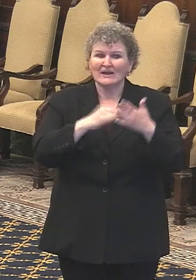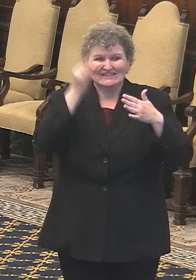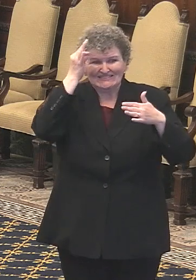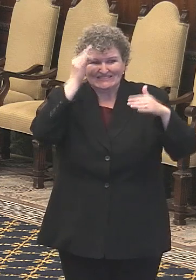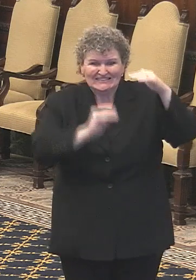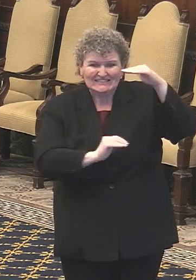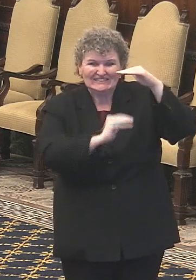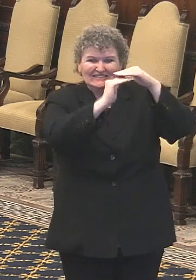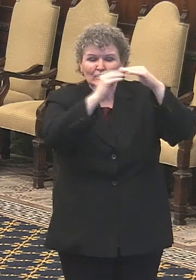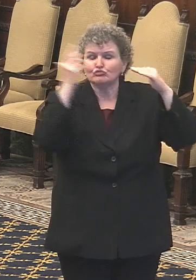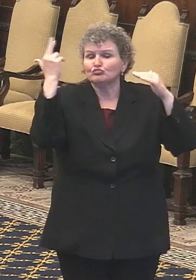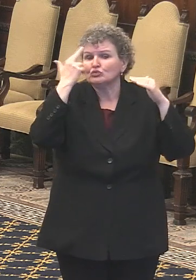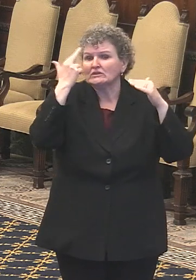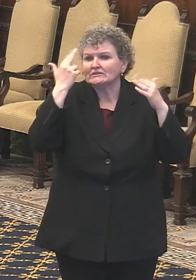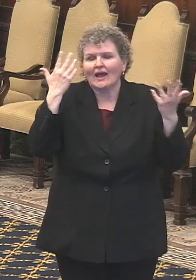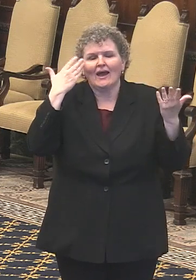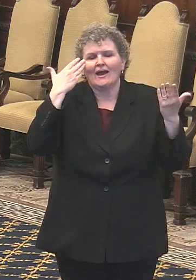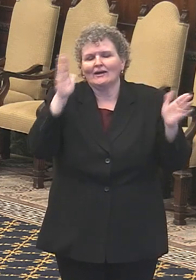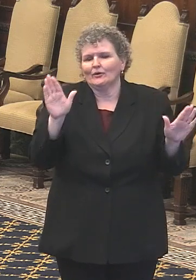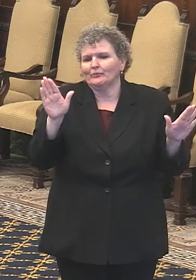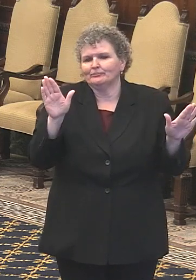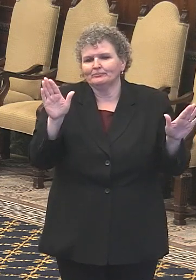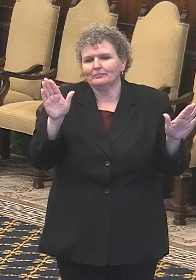not been large-scale transfers that have happened yet.